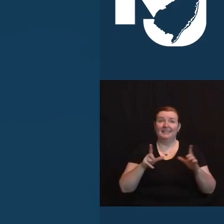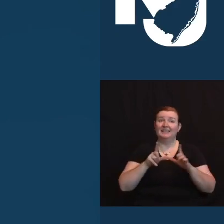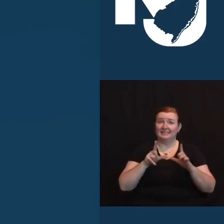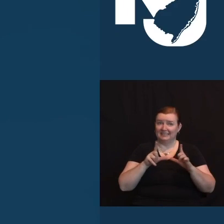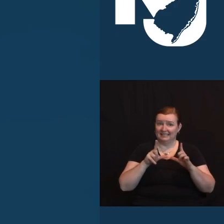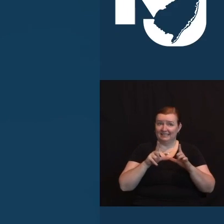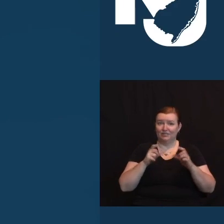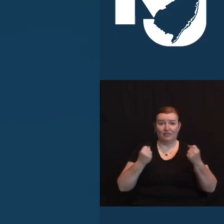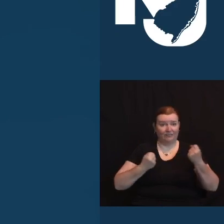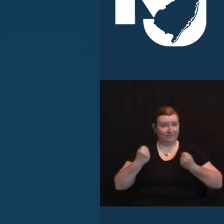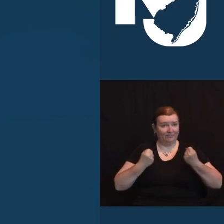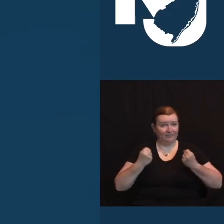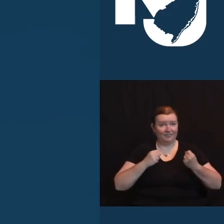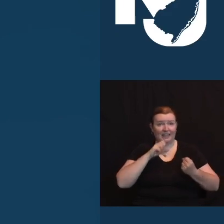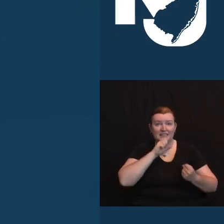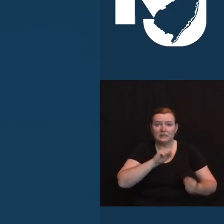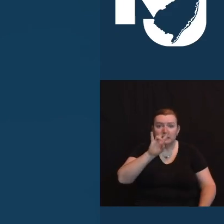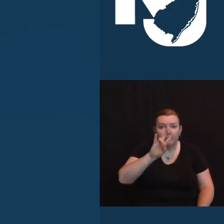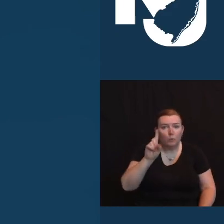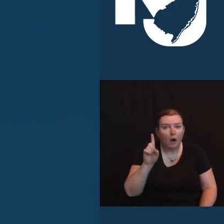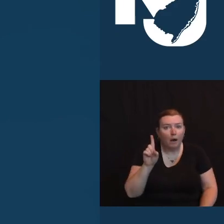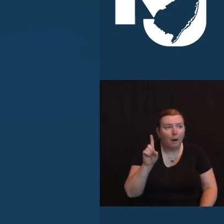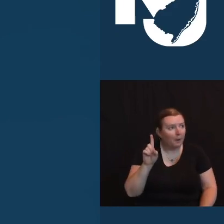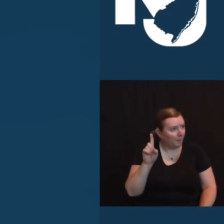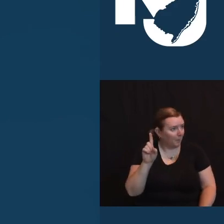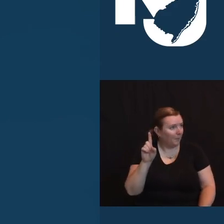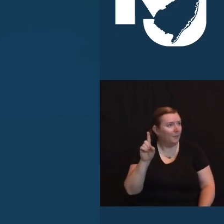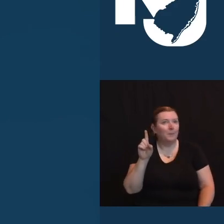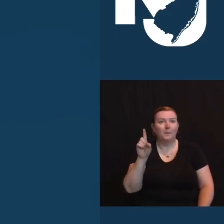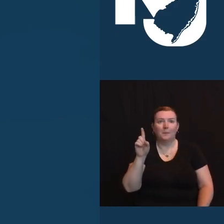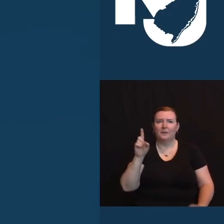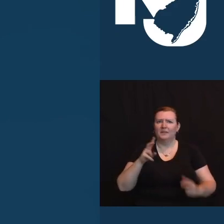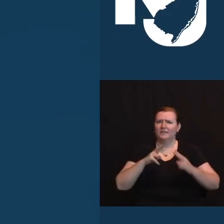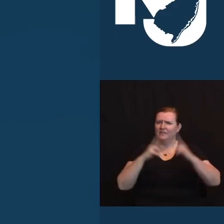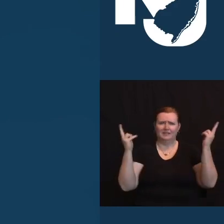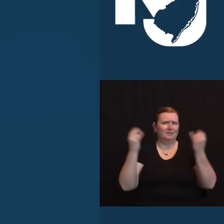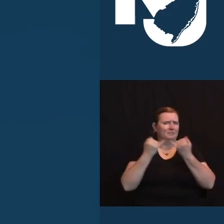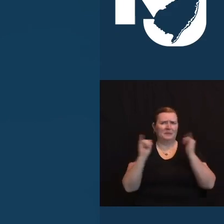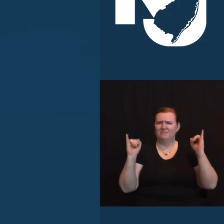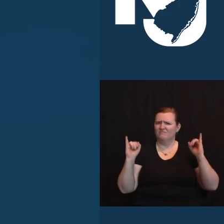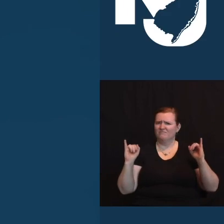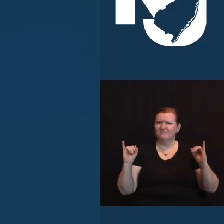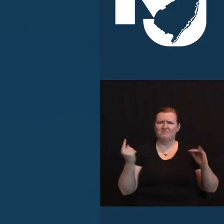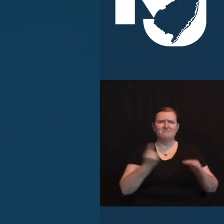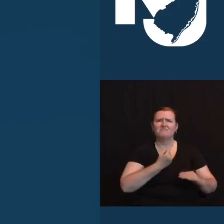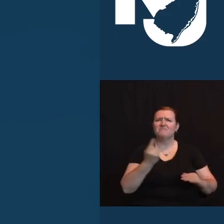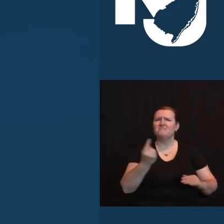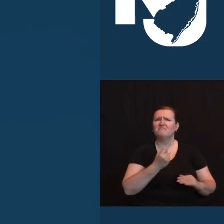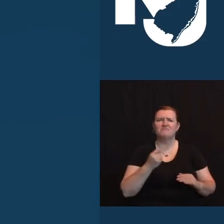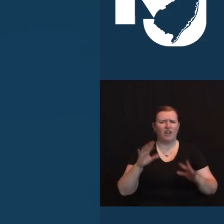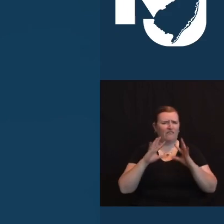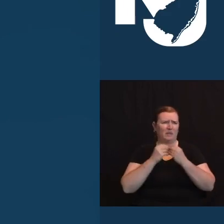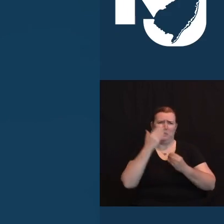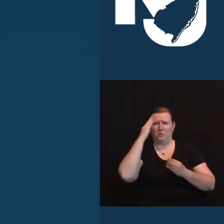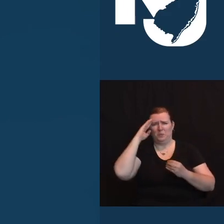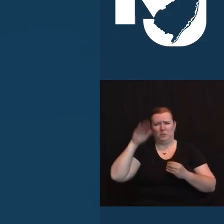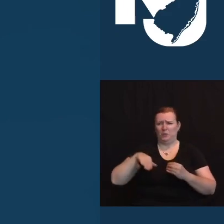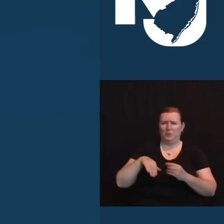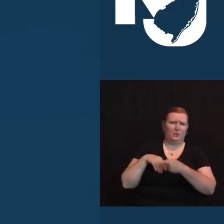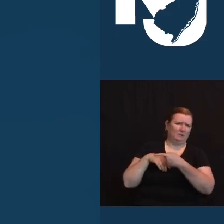71. That fierce independent streak is one aspect of her that her family will never forget. Nor will they forget